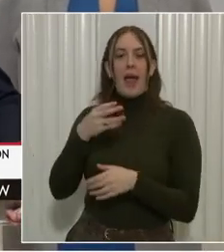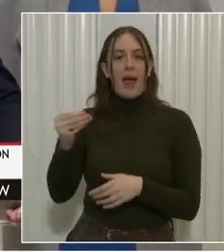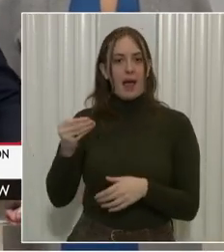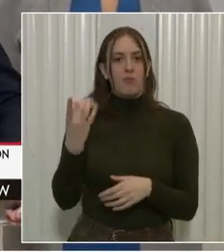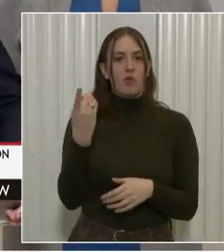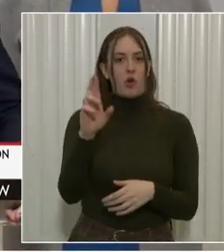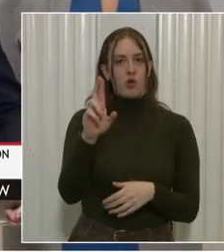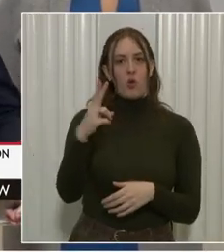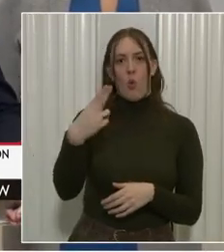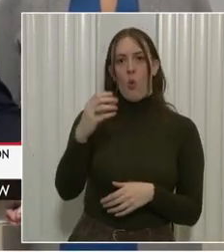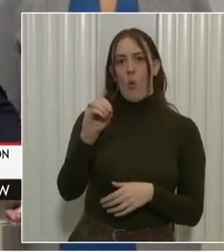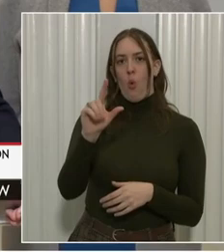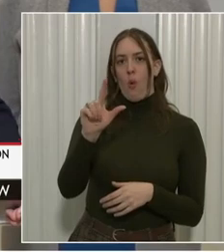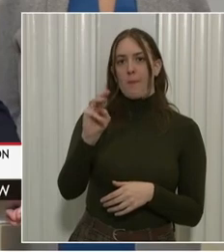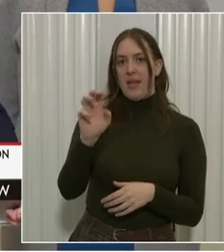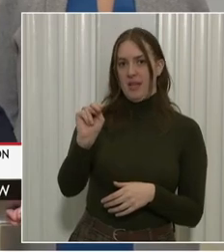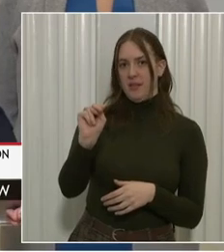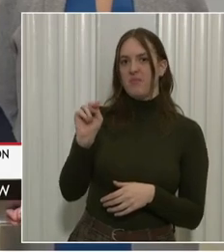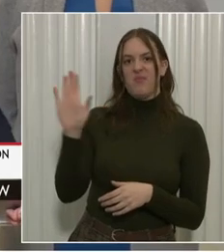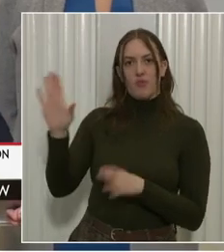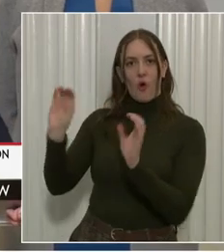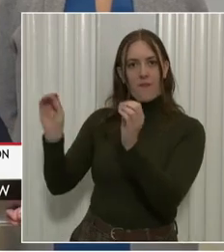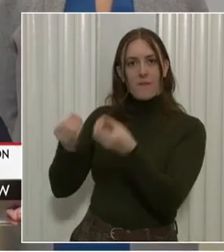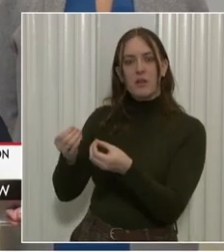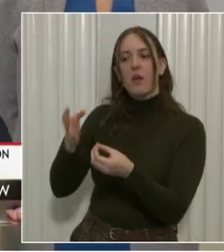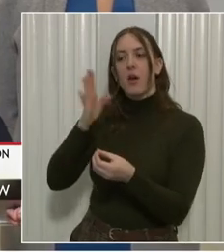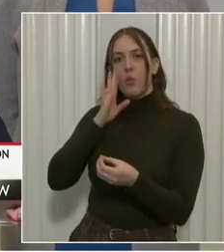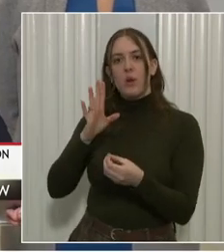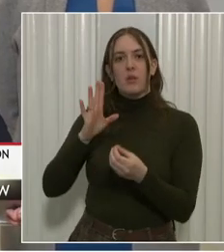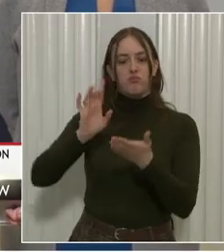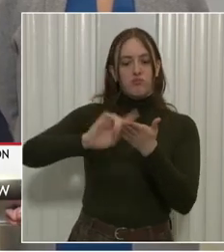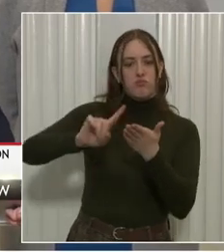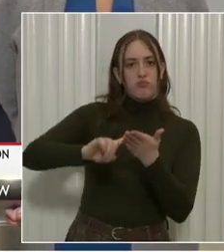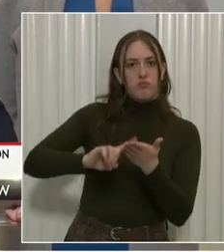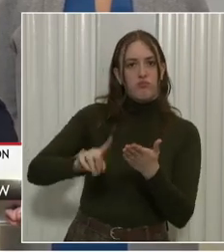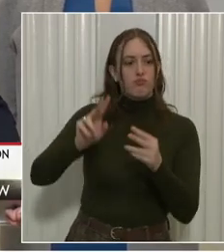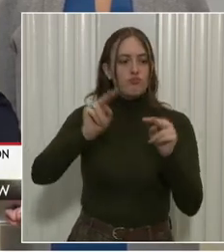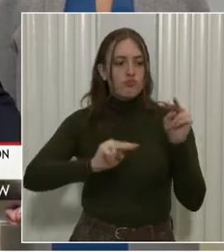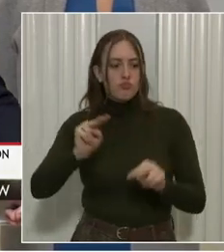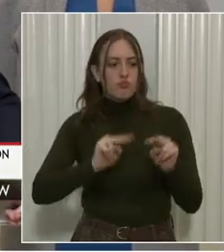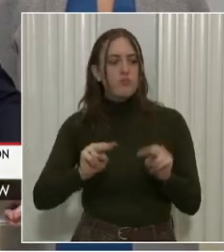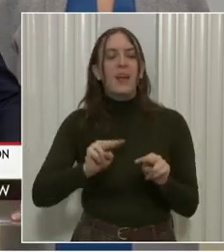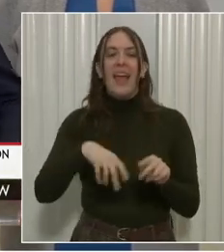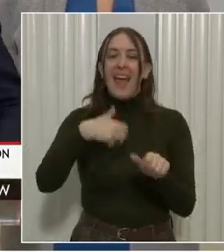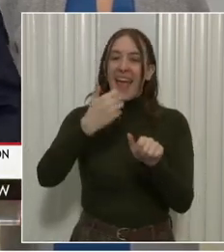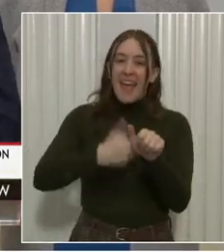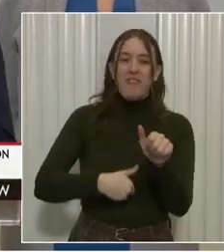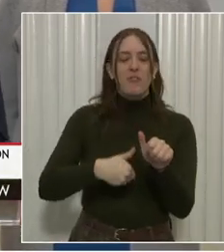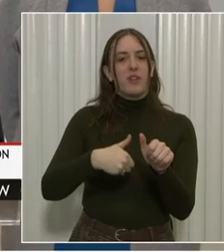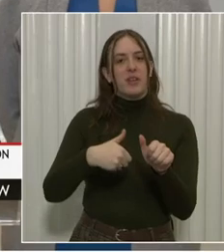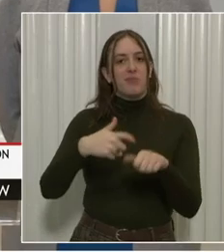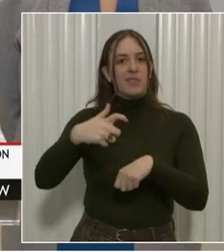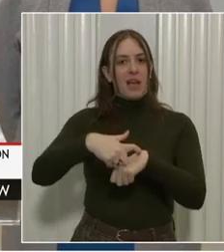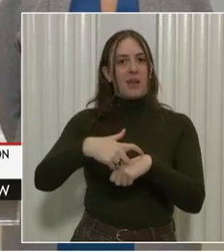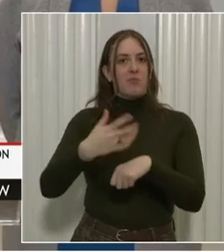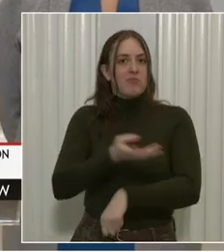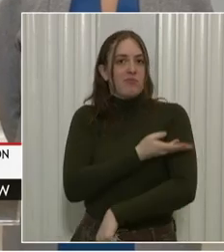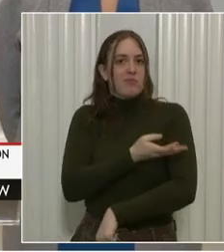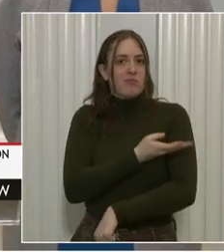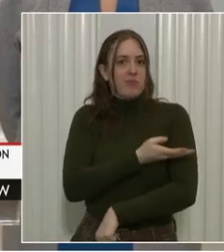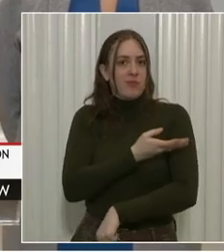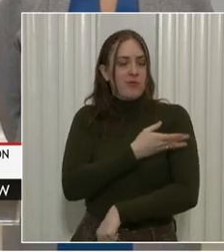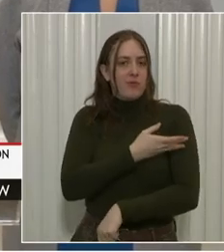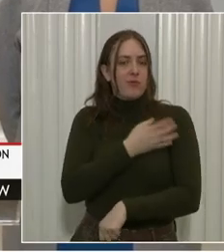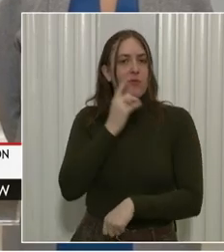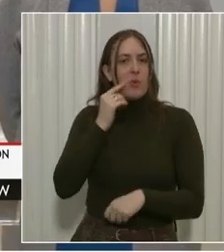will be doing 100% review of every case for at least the first year of this pilot. So that's who's